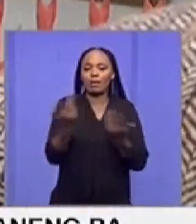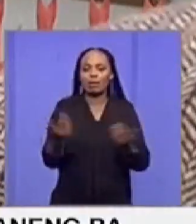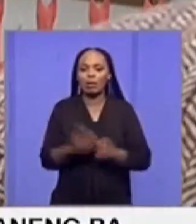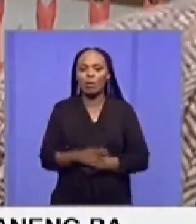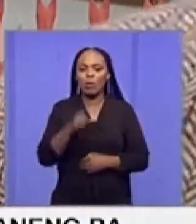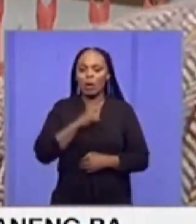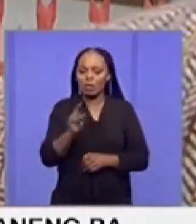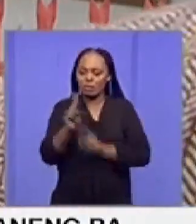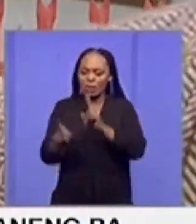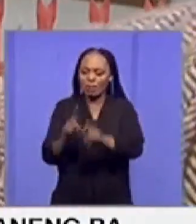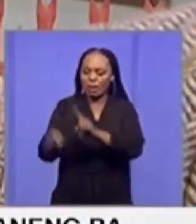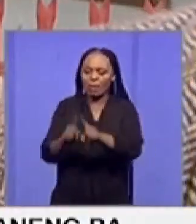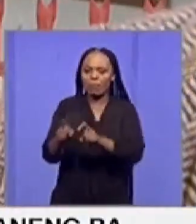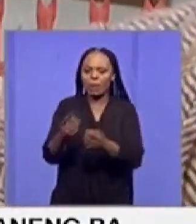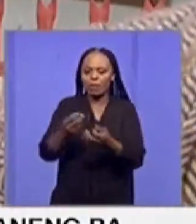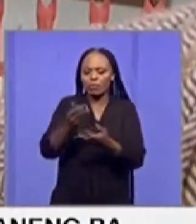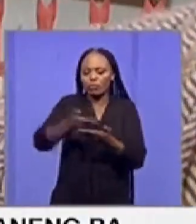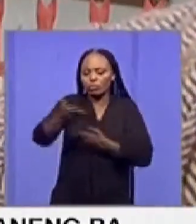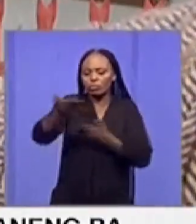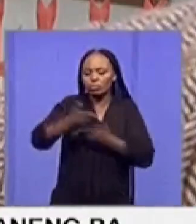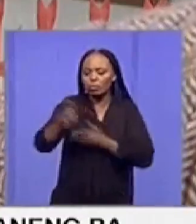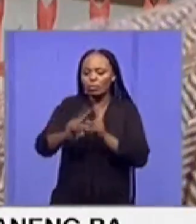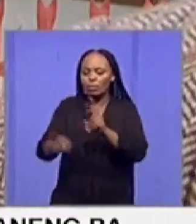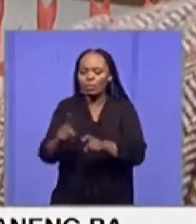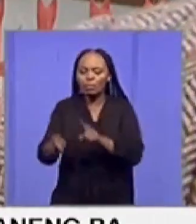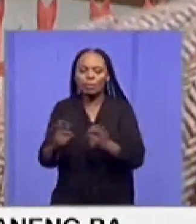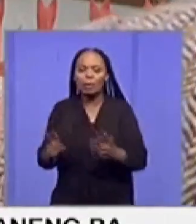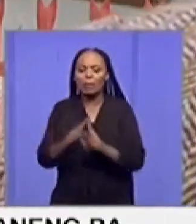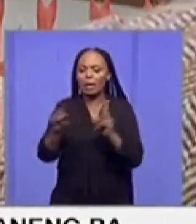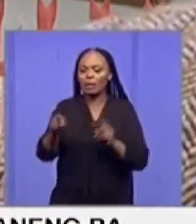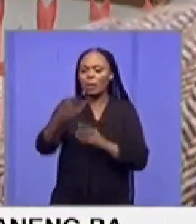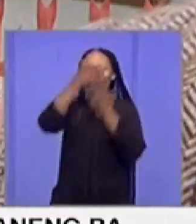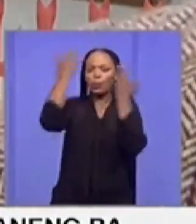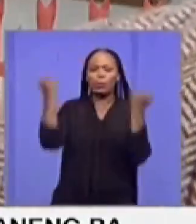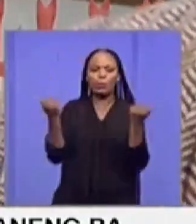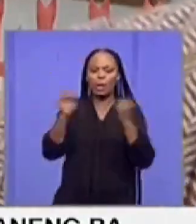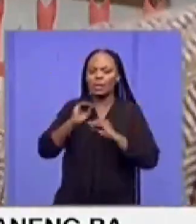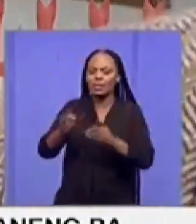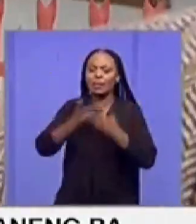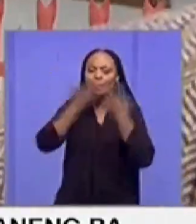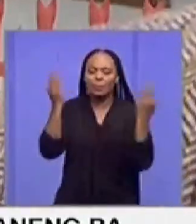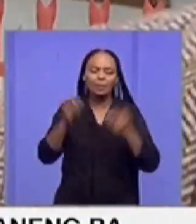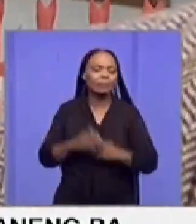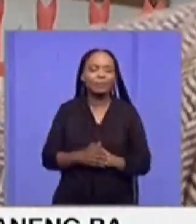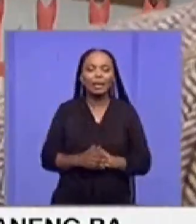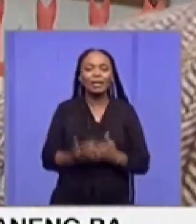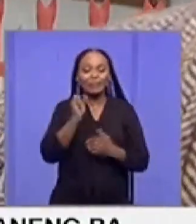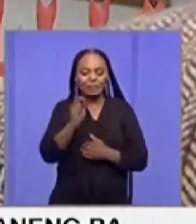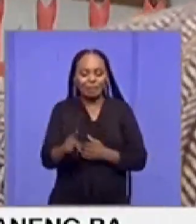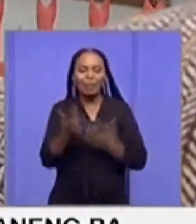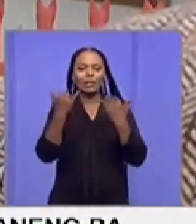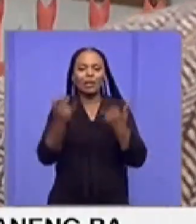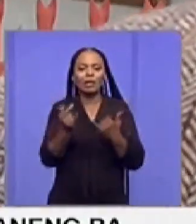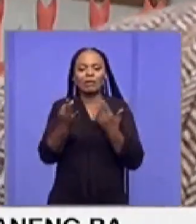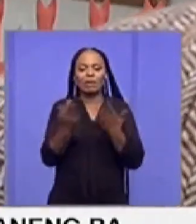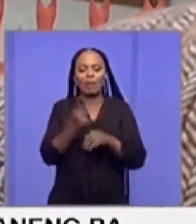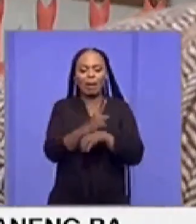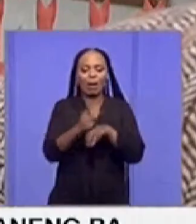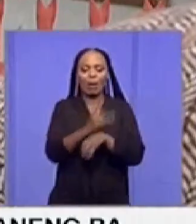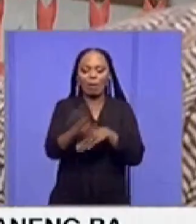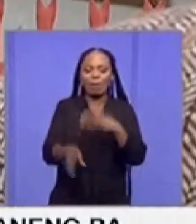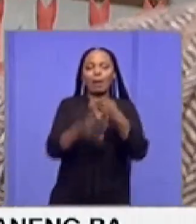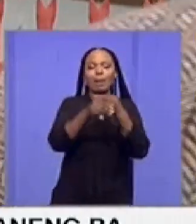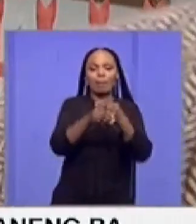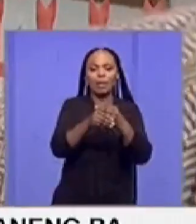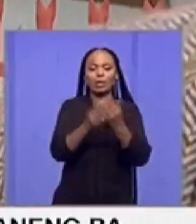fiwa dipotšišo a lekwa ka dilo tše e leng gore ga di tsebe jalo re a bona ya gore ge ba re fa nakwanyana